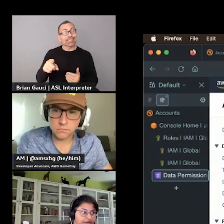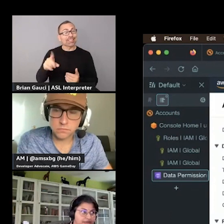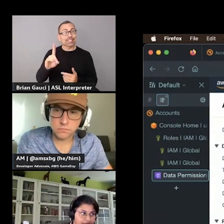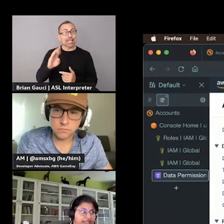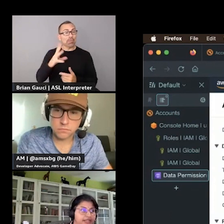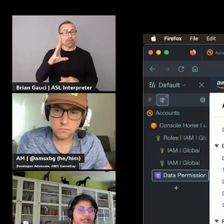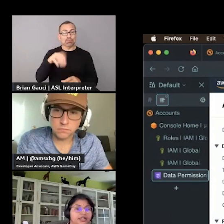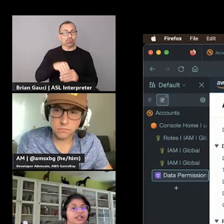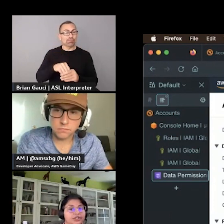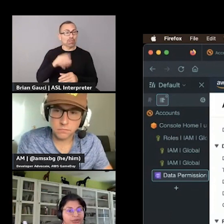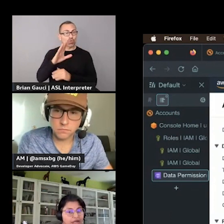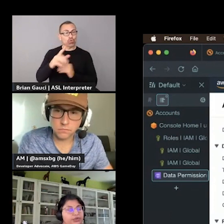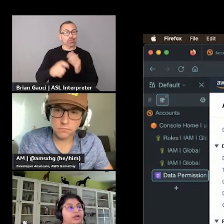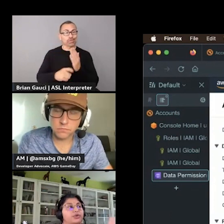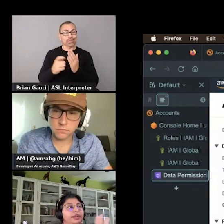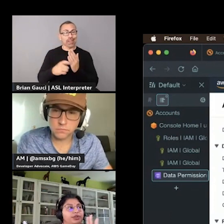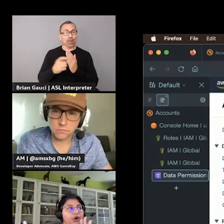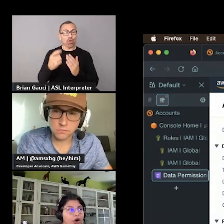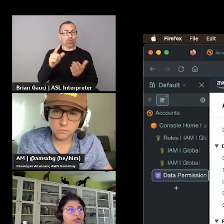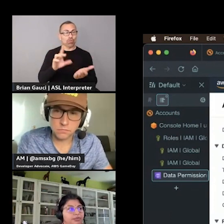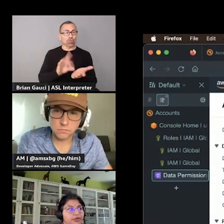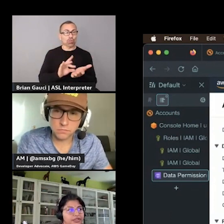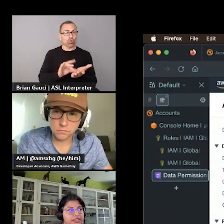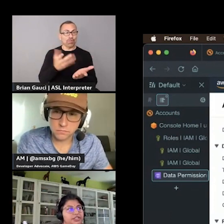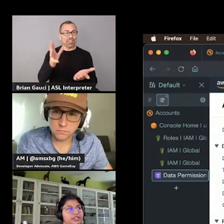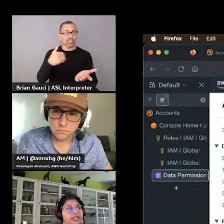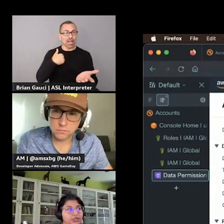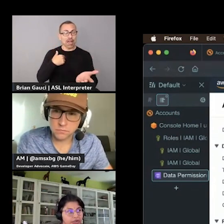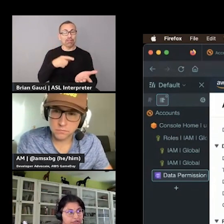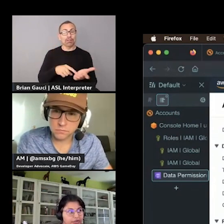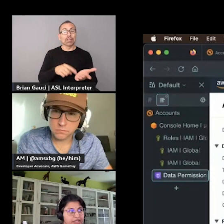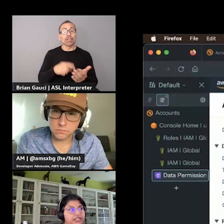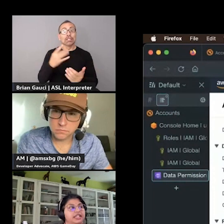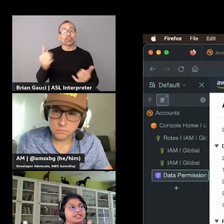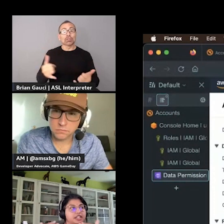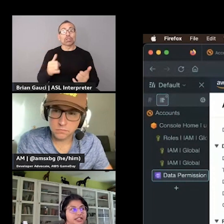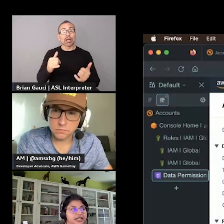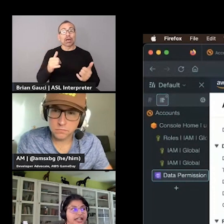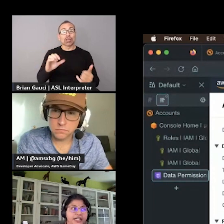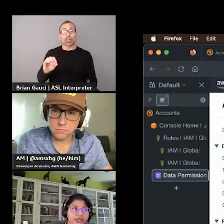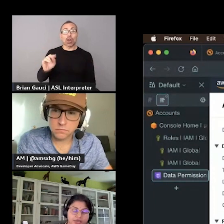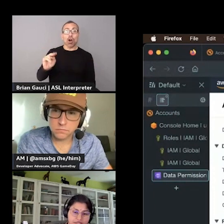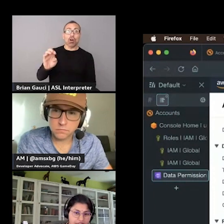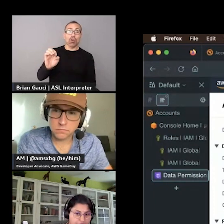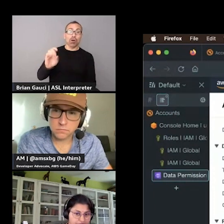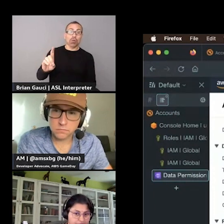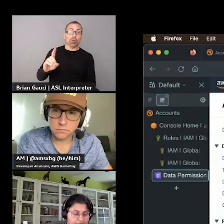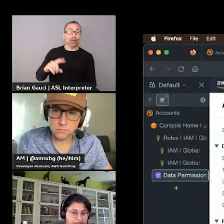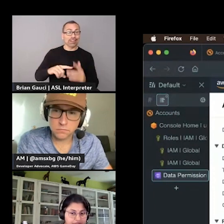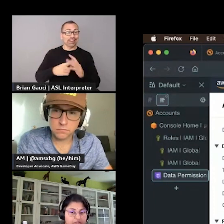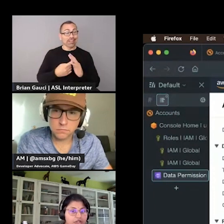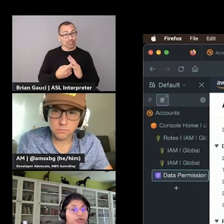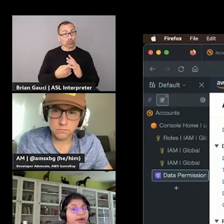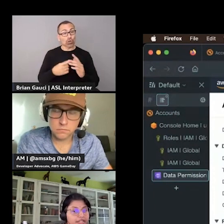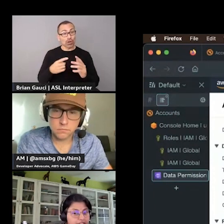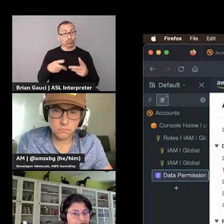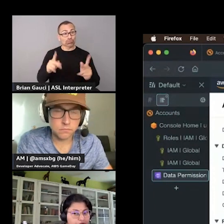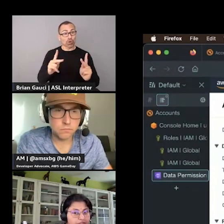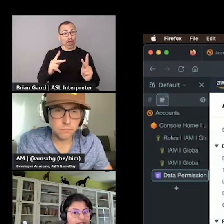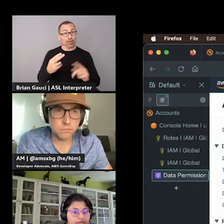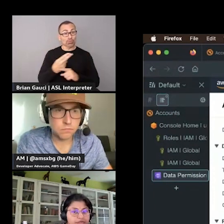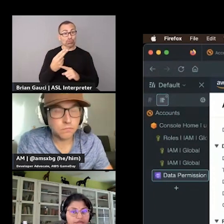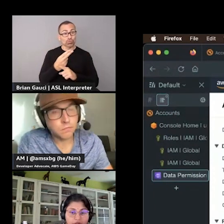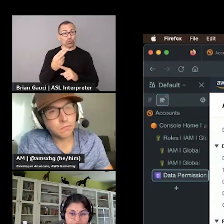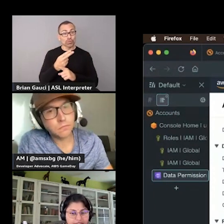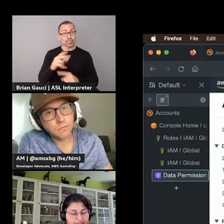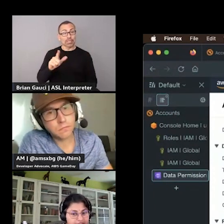catalog, right? So now you are going to onboard this into lake formation and start granting users lake formation permissions. So by